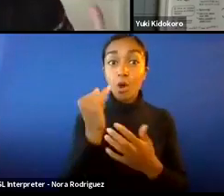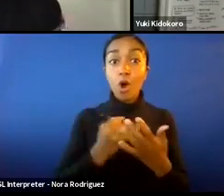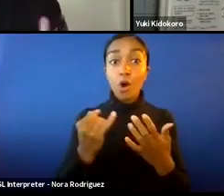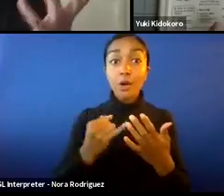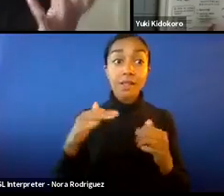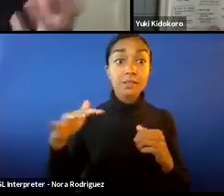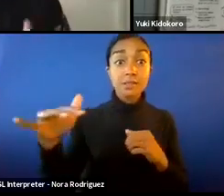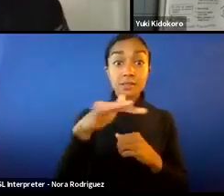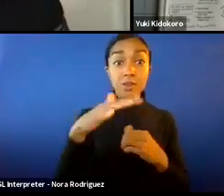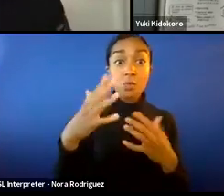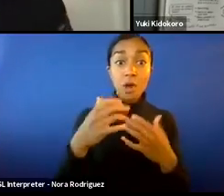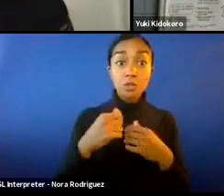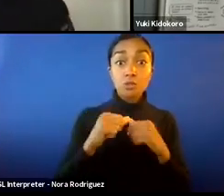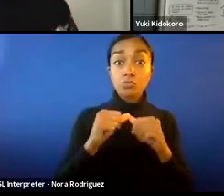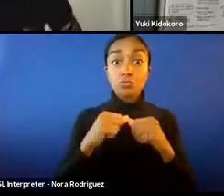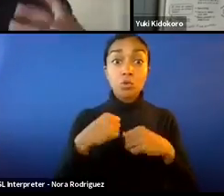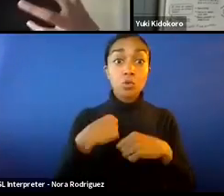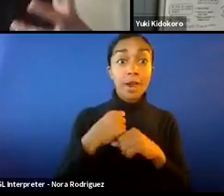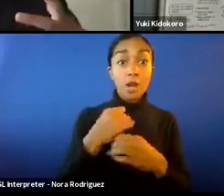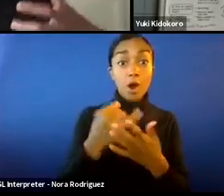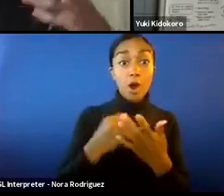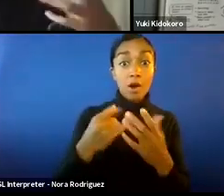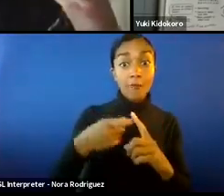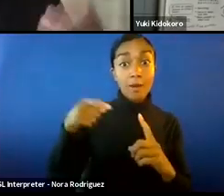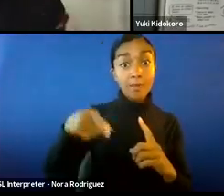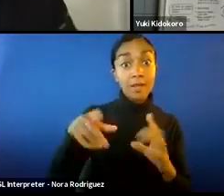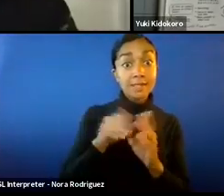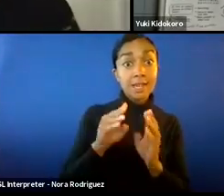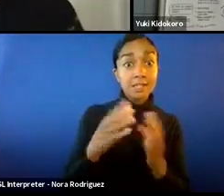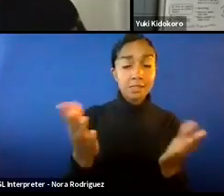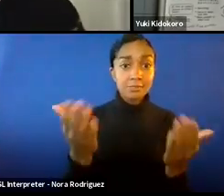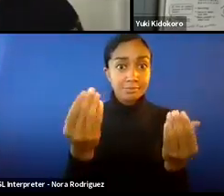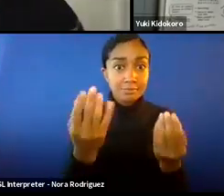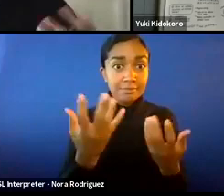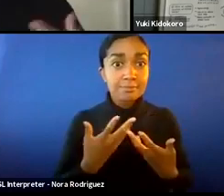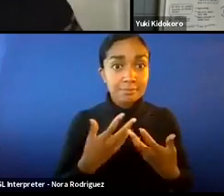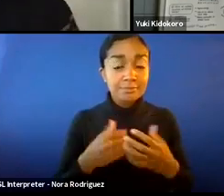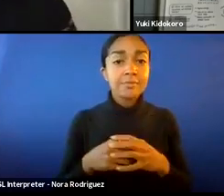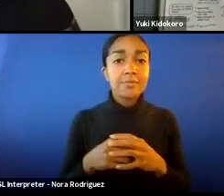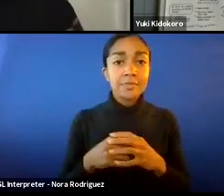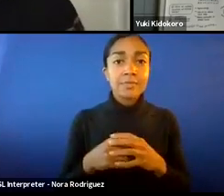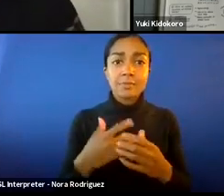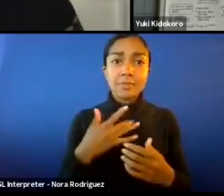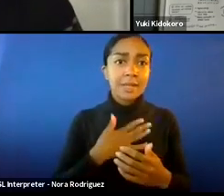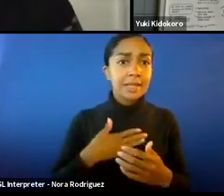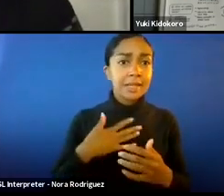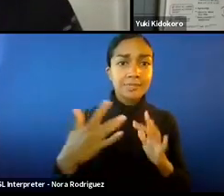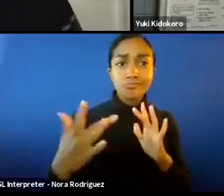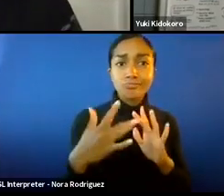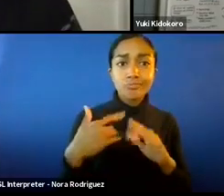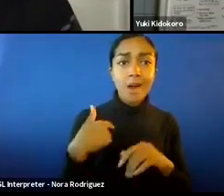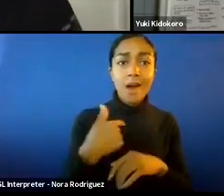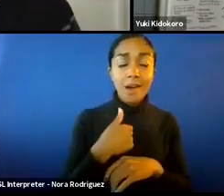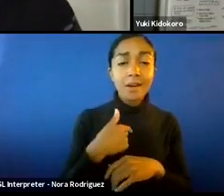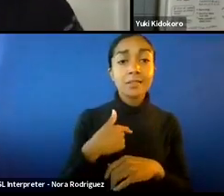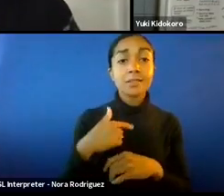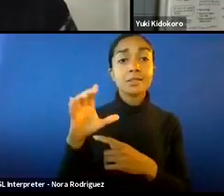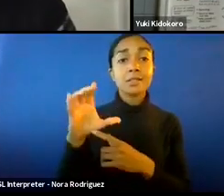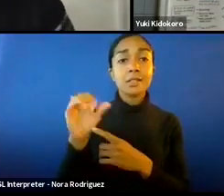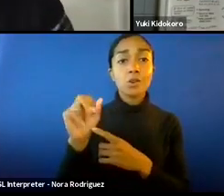art out of these sessions that have been inspired by the content that we've covered today. Feel free to reach out to us at